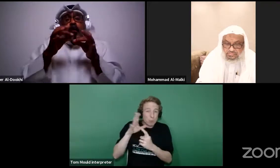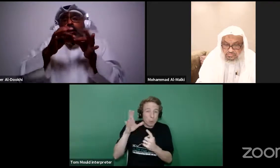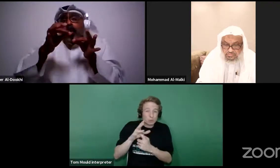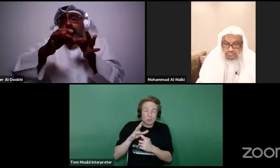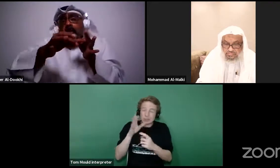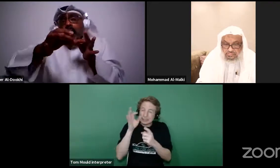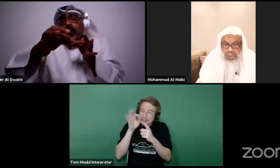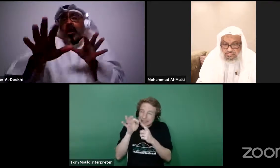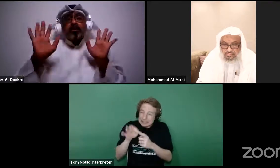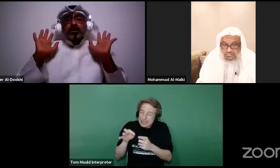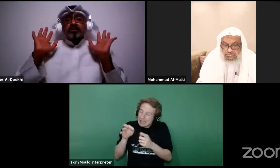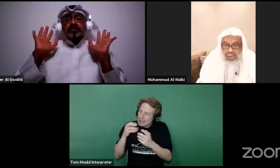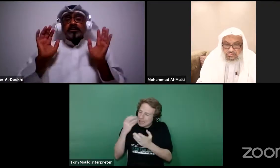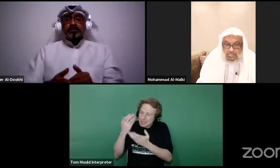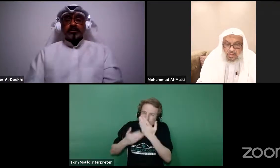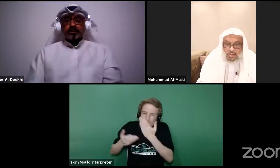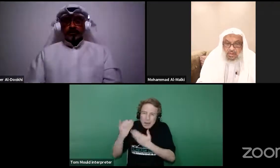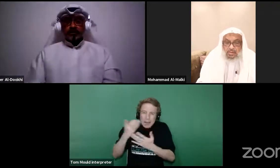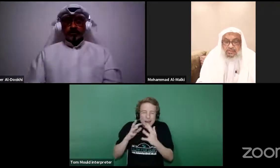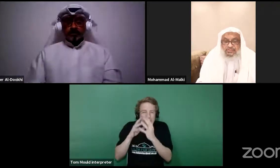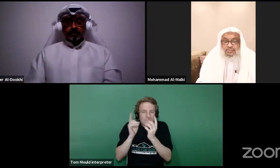it.